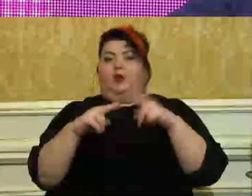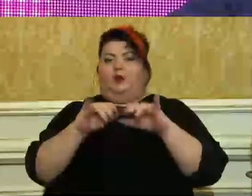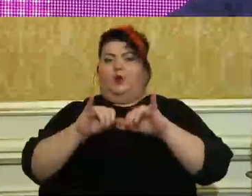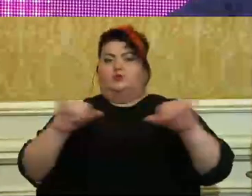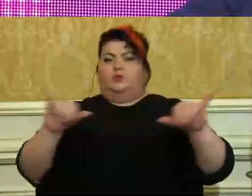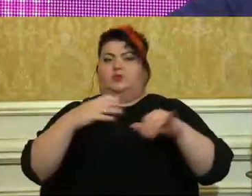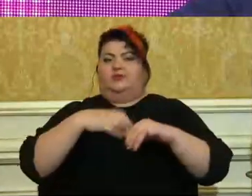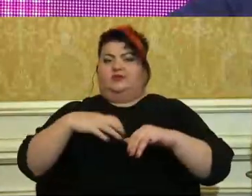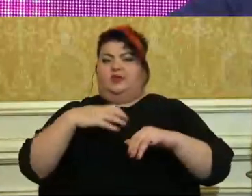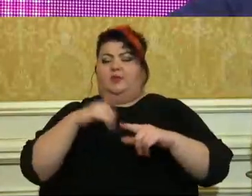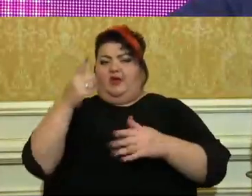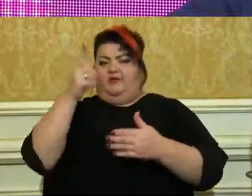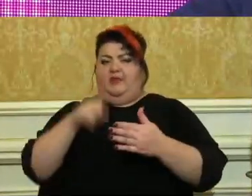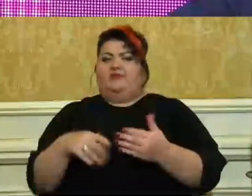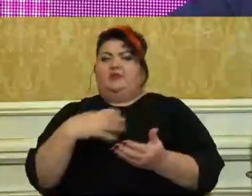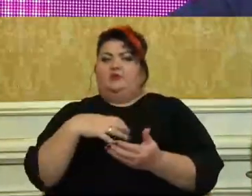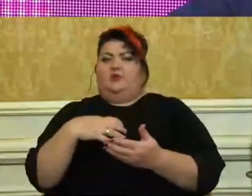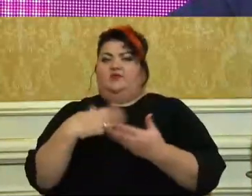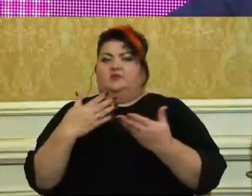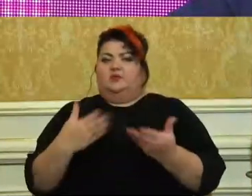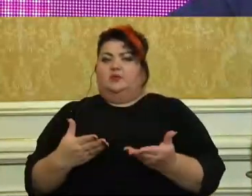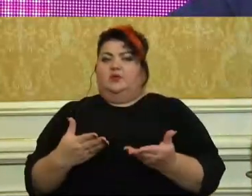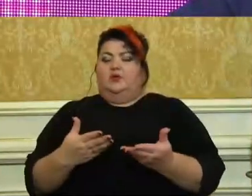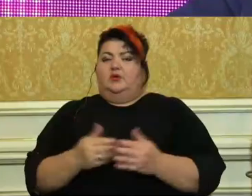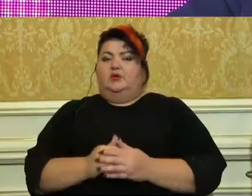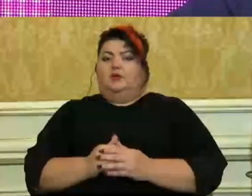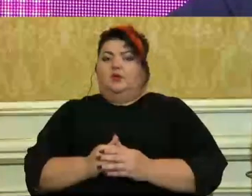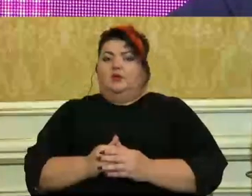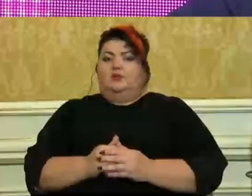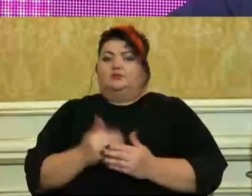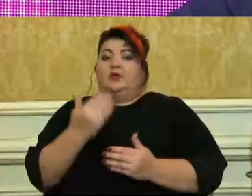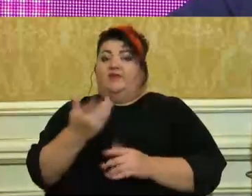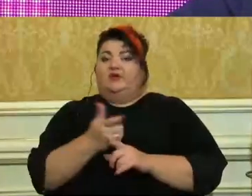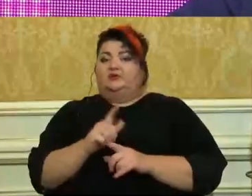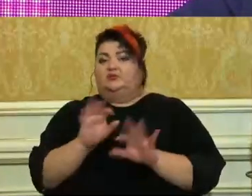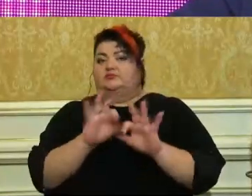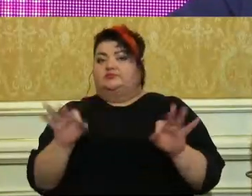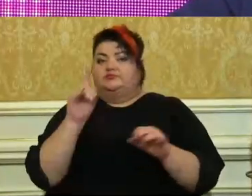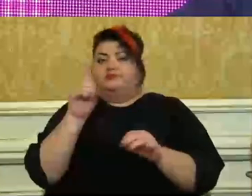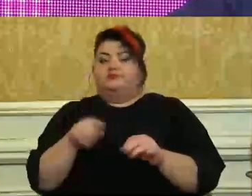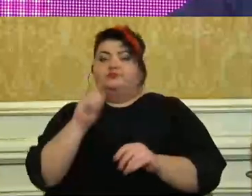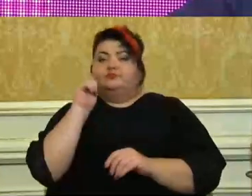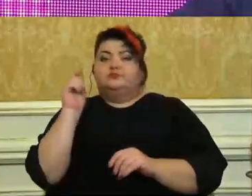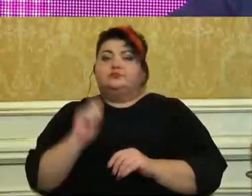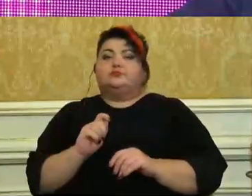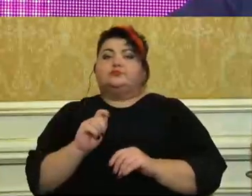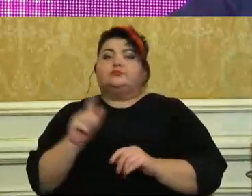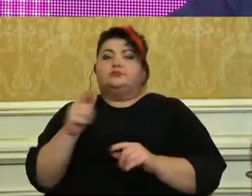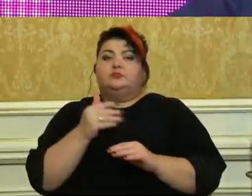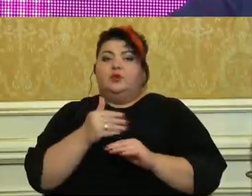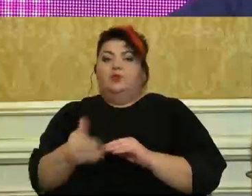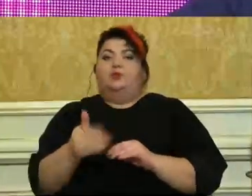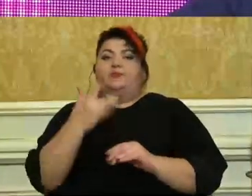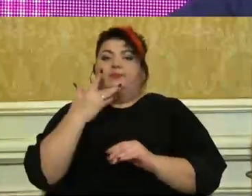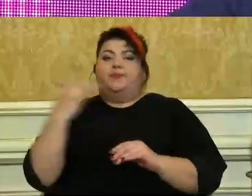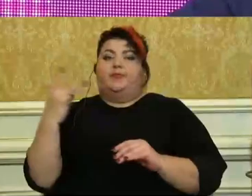the development of self-development. And this is the process of self-assuredness. So, well, you understand